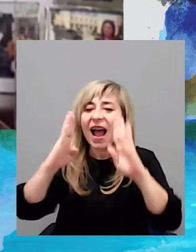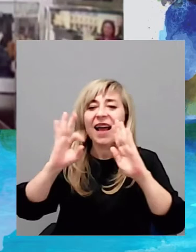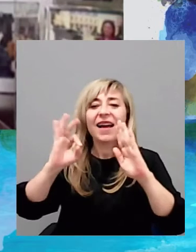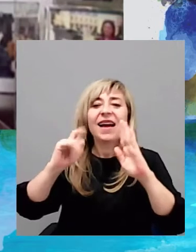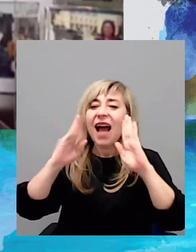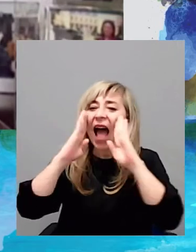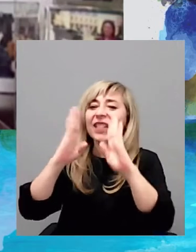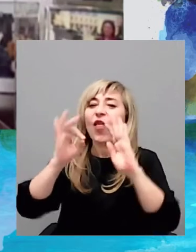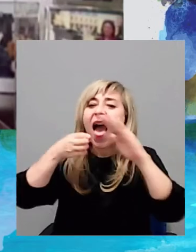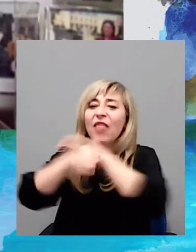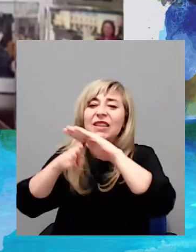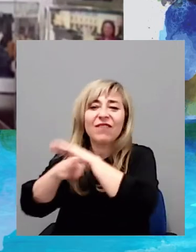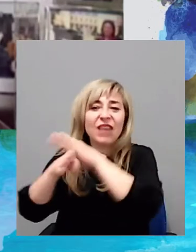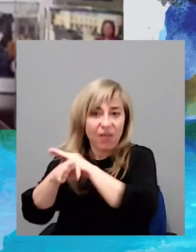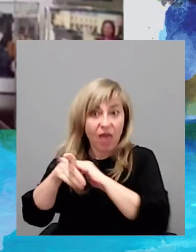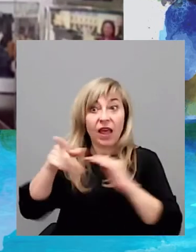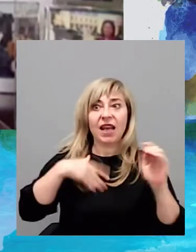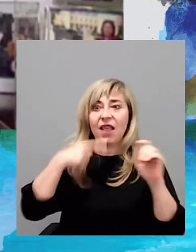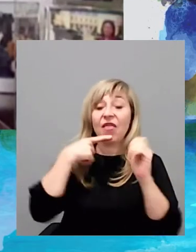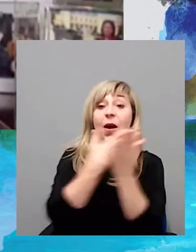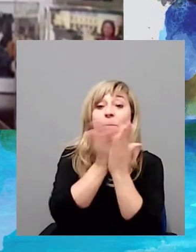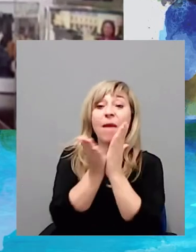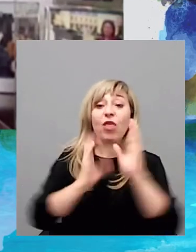inclusion. And